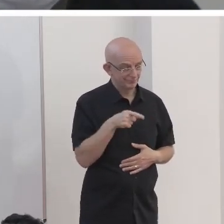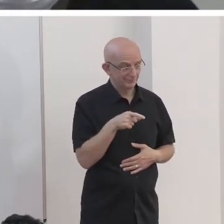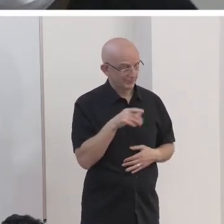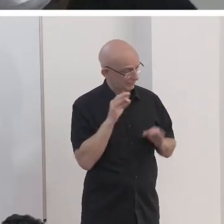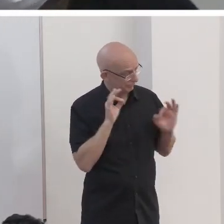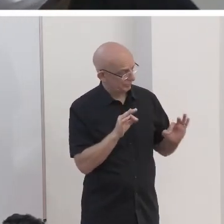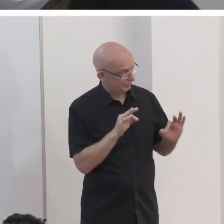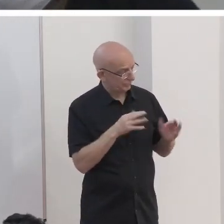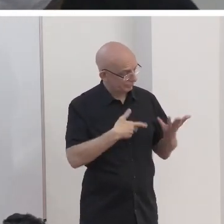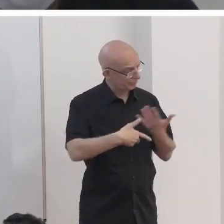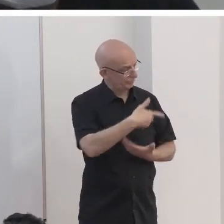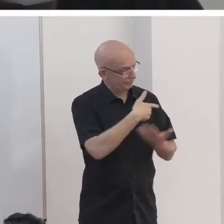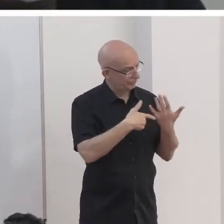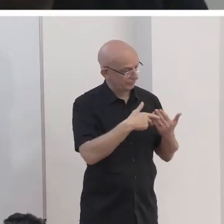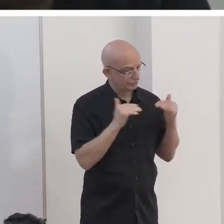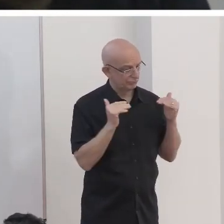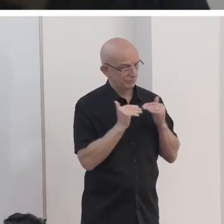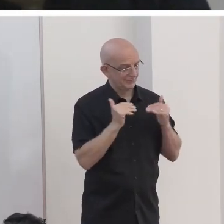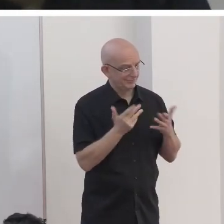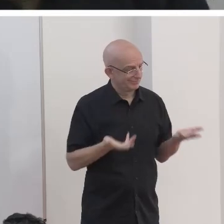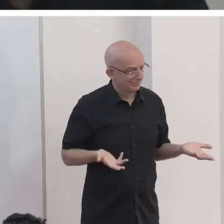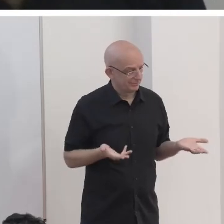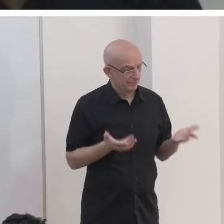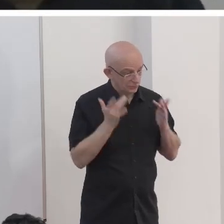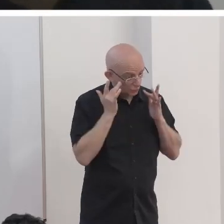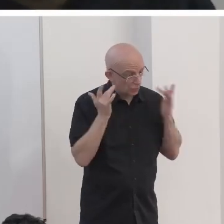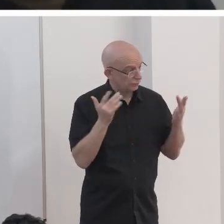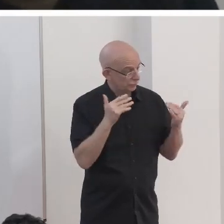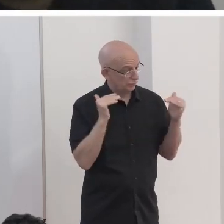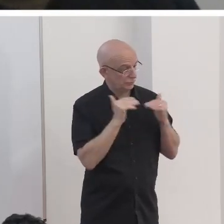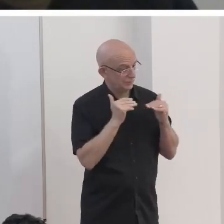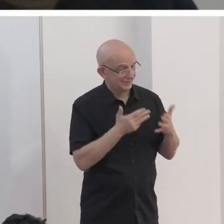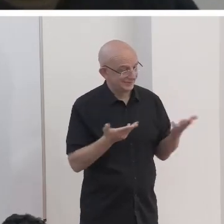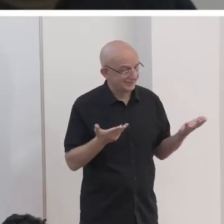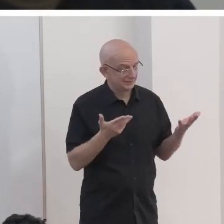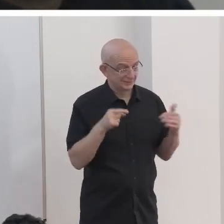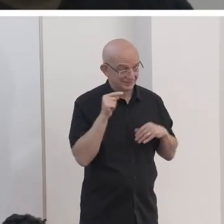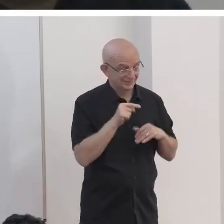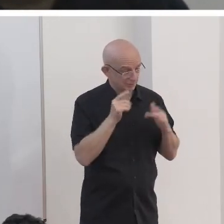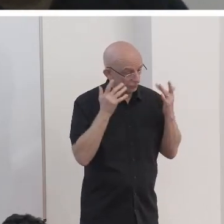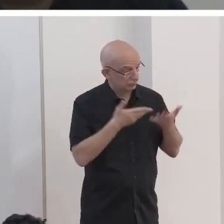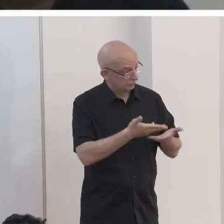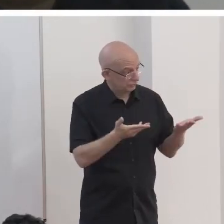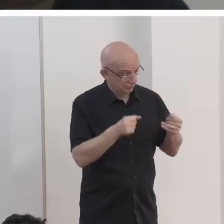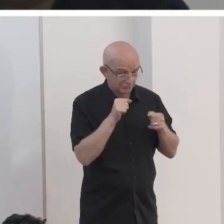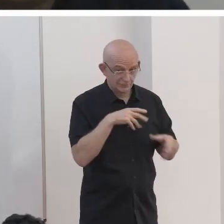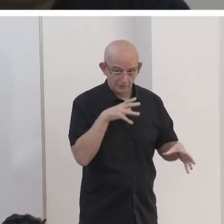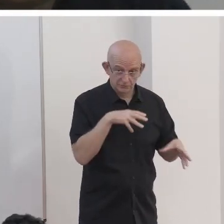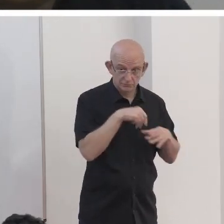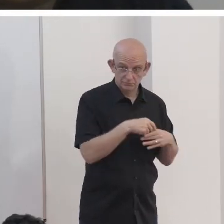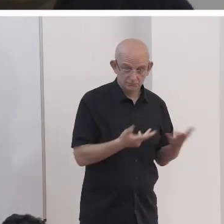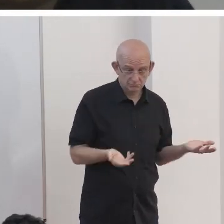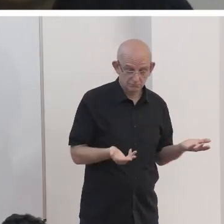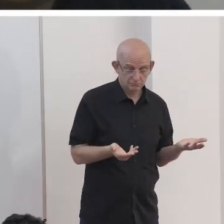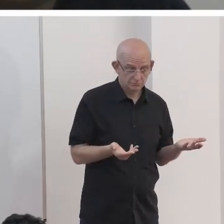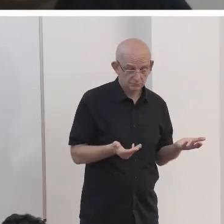are they able to include us? No. In social activities, are they able to completely include us? No. In terms